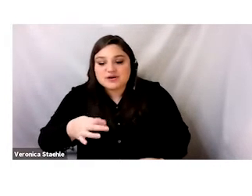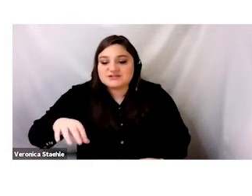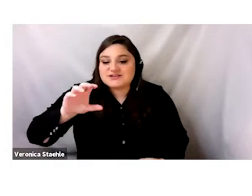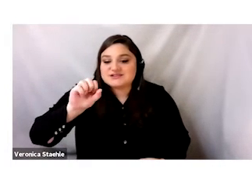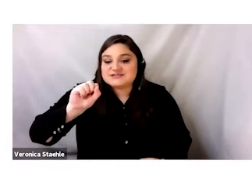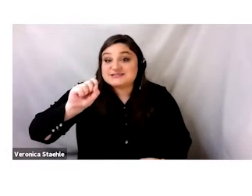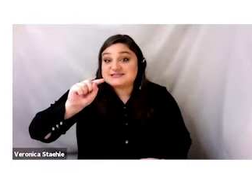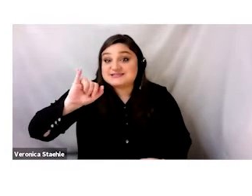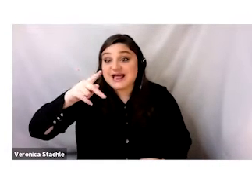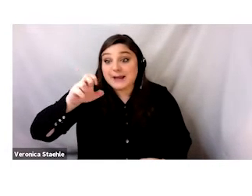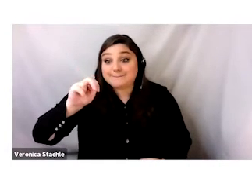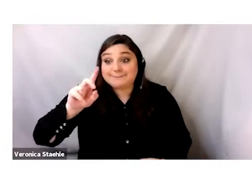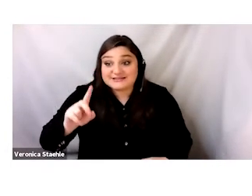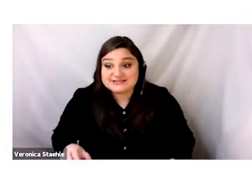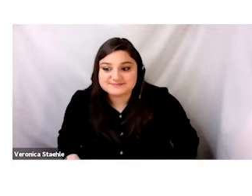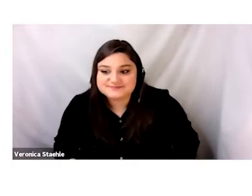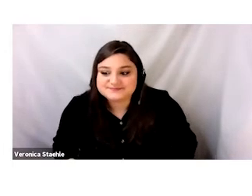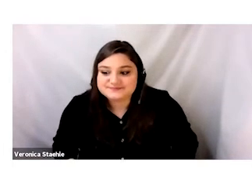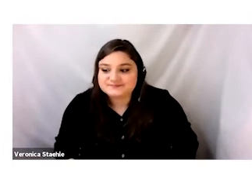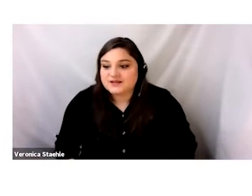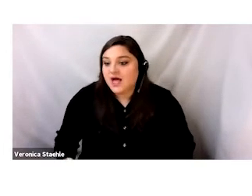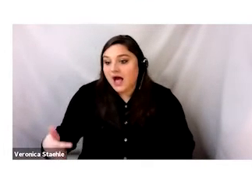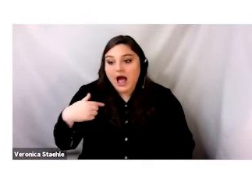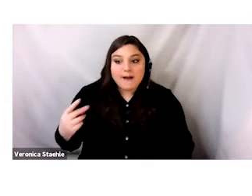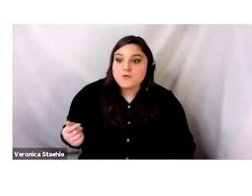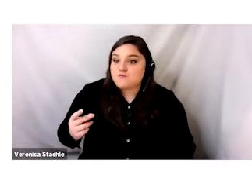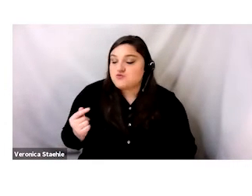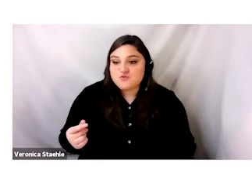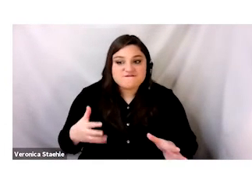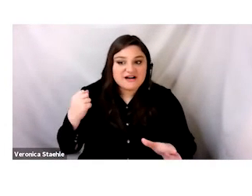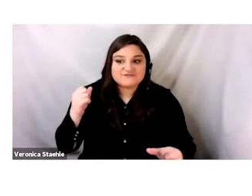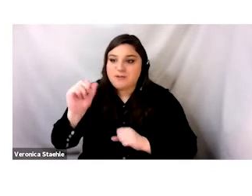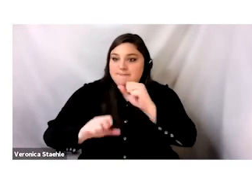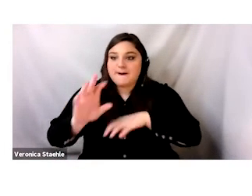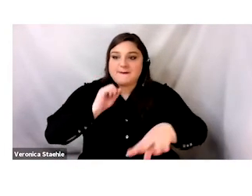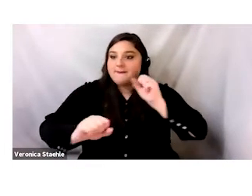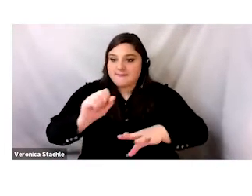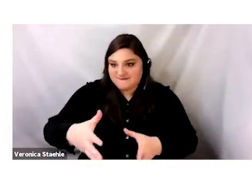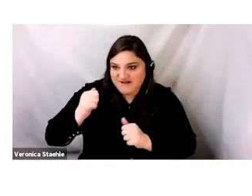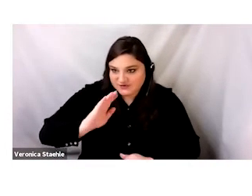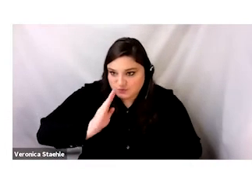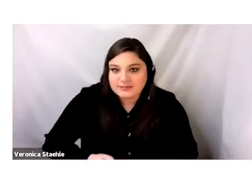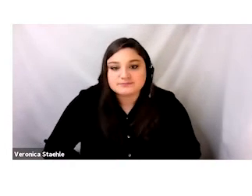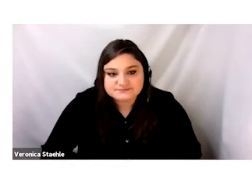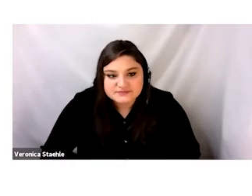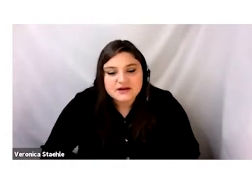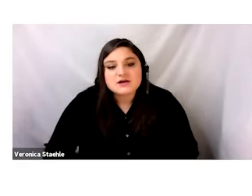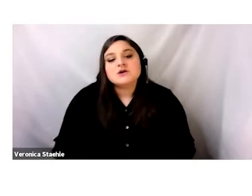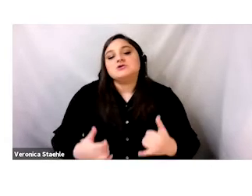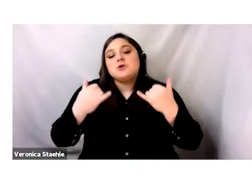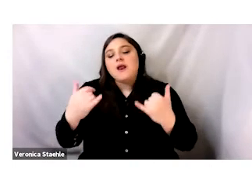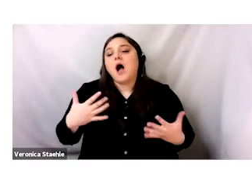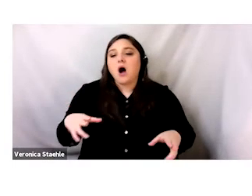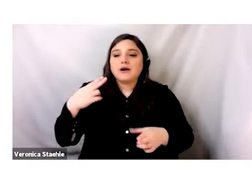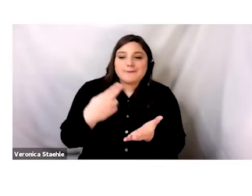there. Okay, I promise you, I'm gonna move it. I'm gonna keep it moving. Okay, so I already went over building humility and empathy a little earlier when I went